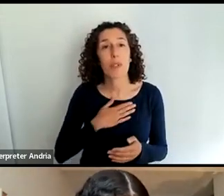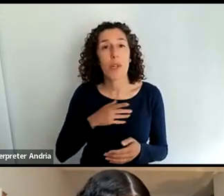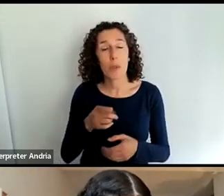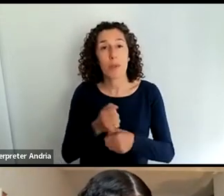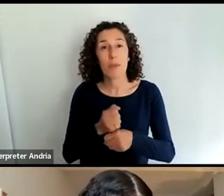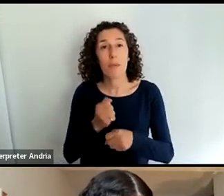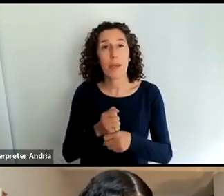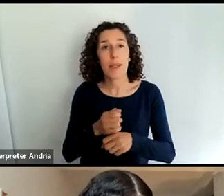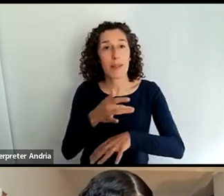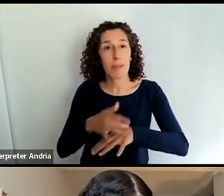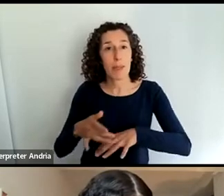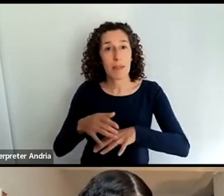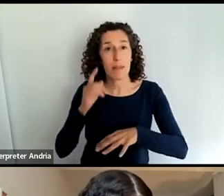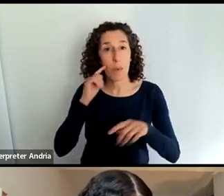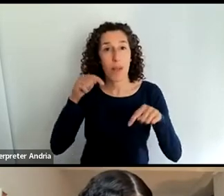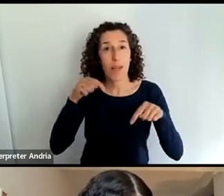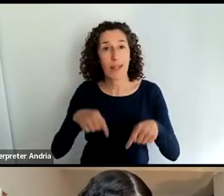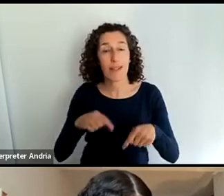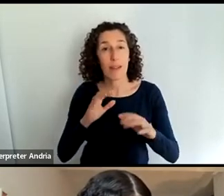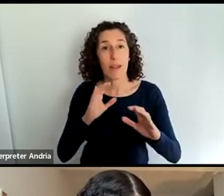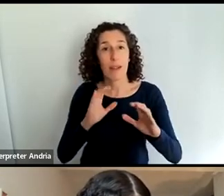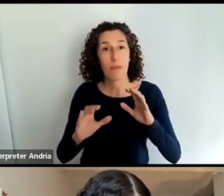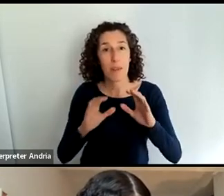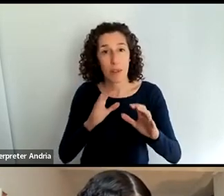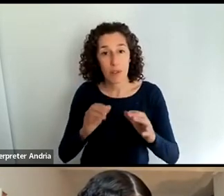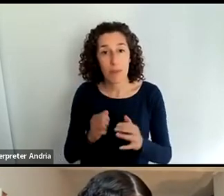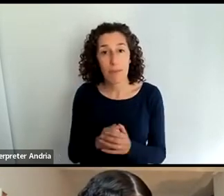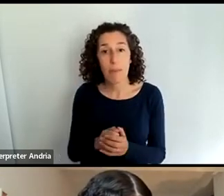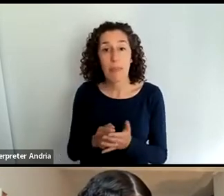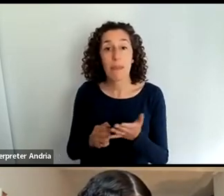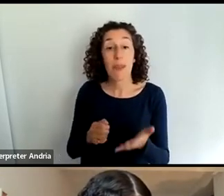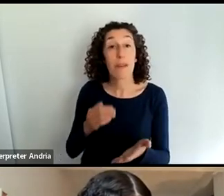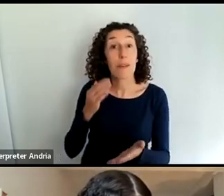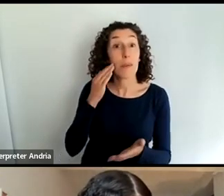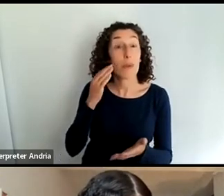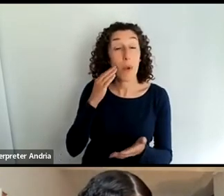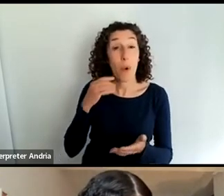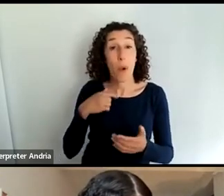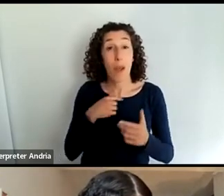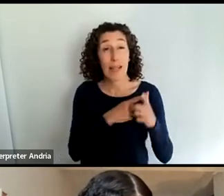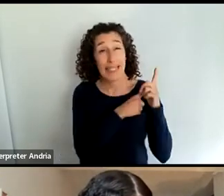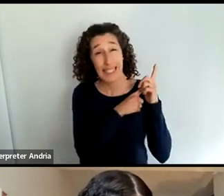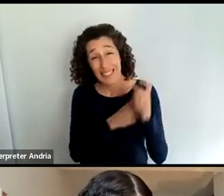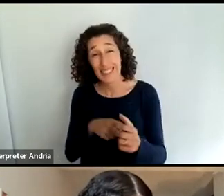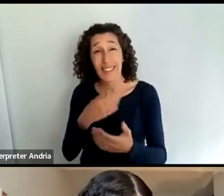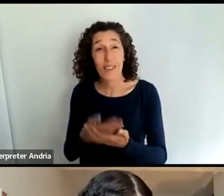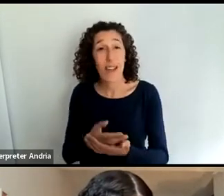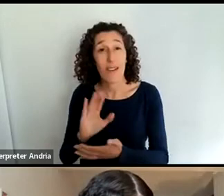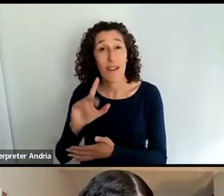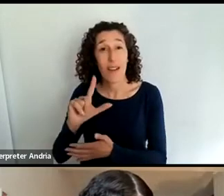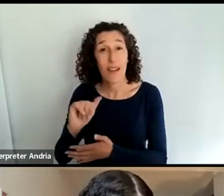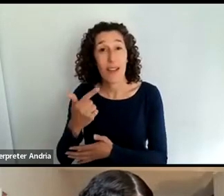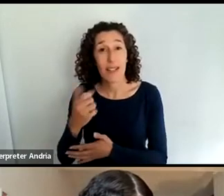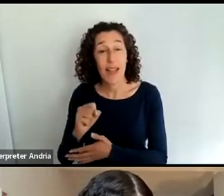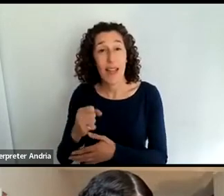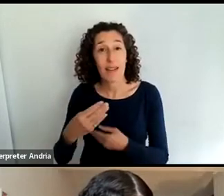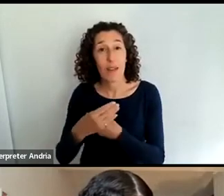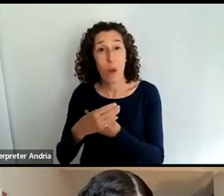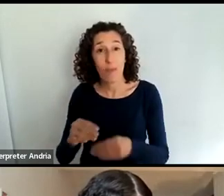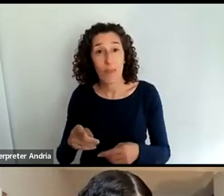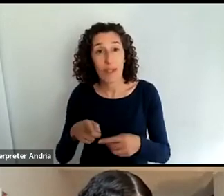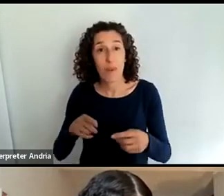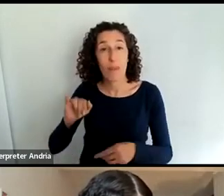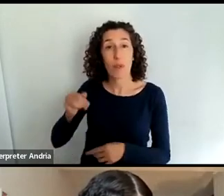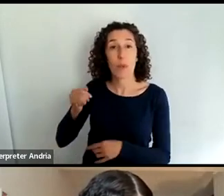conversation. As Yasmina knows, I was like hustling to get to the CLAGS office. I just came from Jersey City. They